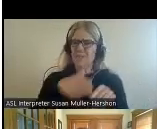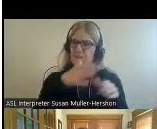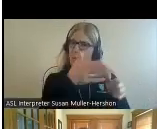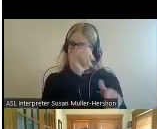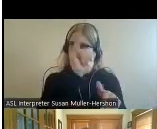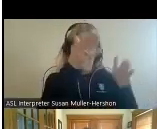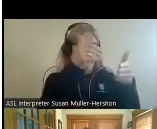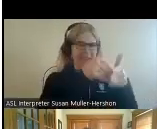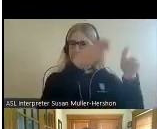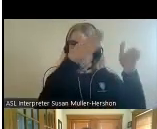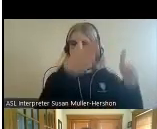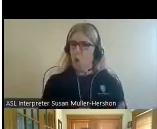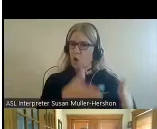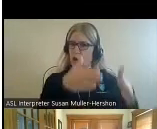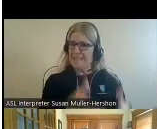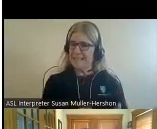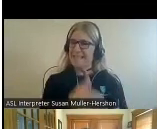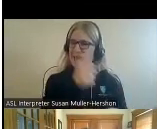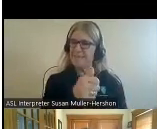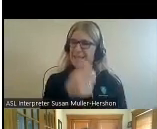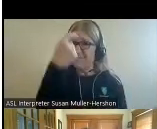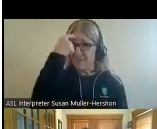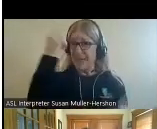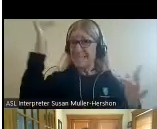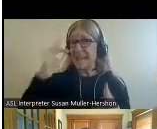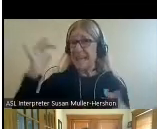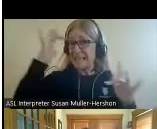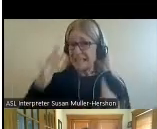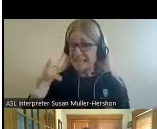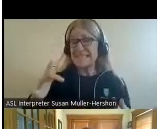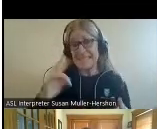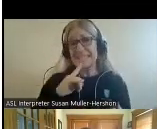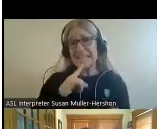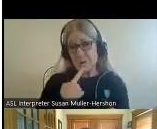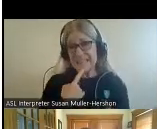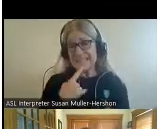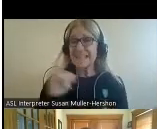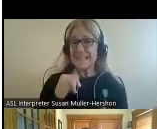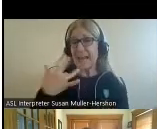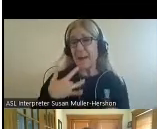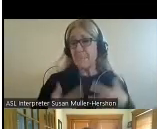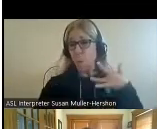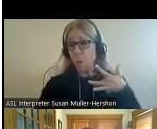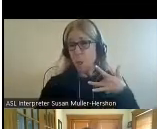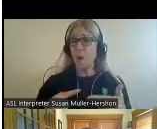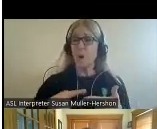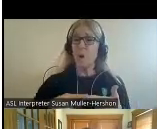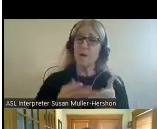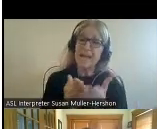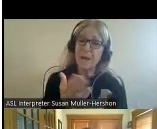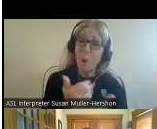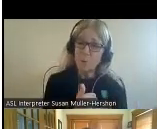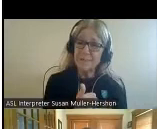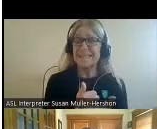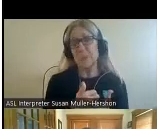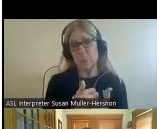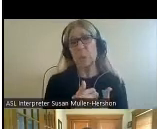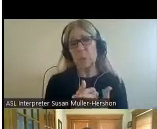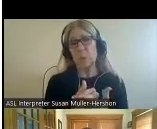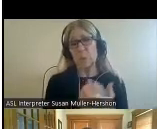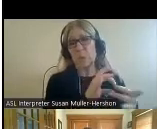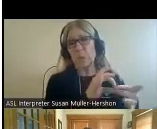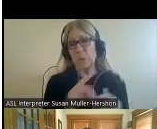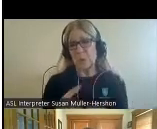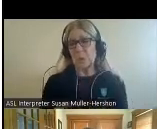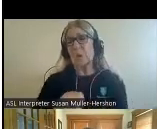that having a mental illness, particularly serious mental illness such as bipolar disorder or psychosis, is linked to other forms